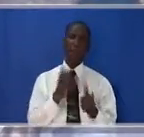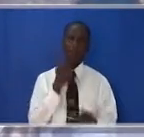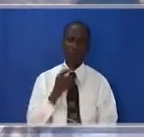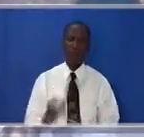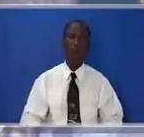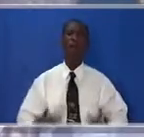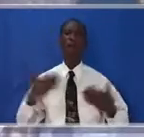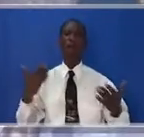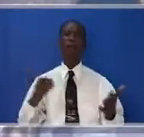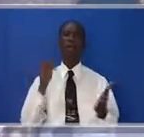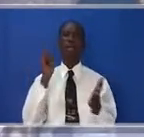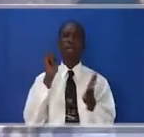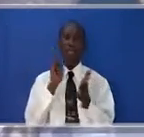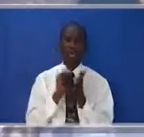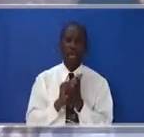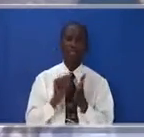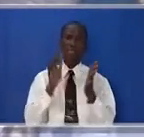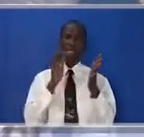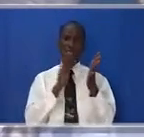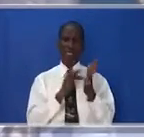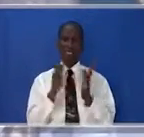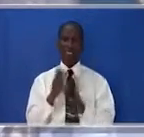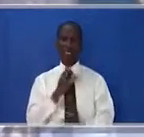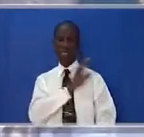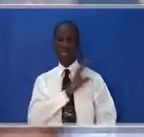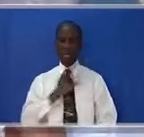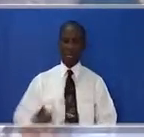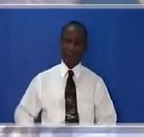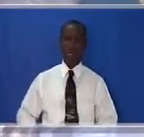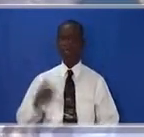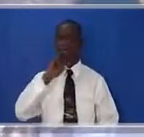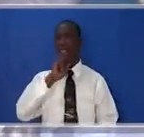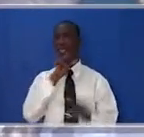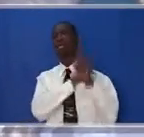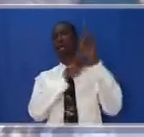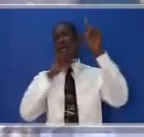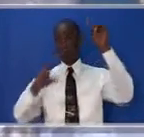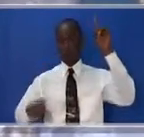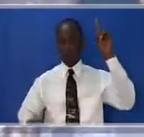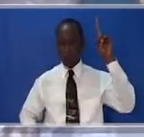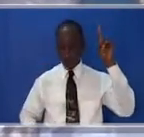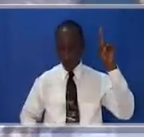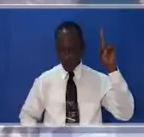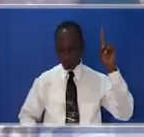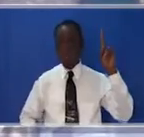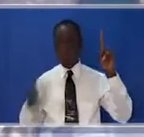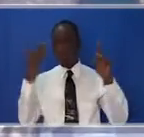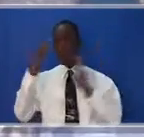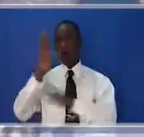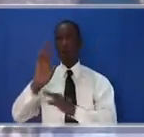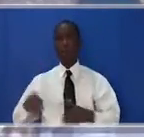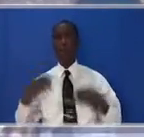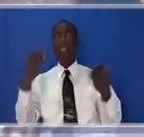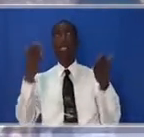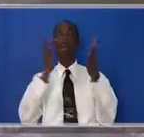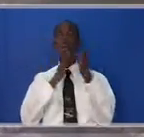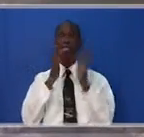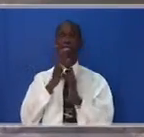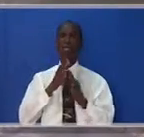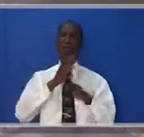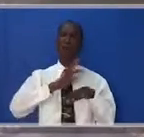and under the earth should declare the name of Jesus as Lord no yankopon amani nimonyam aguru nimonyam